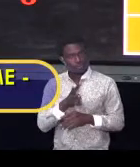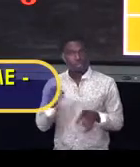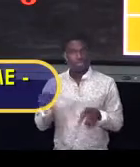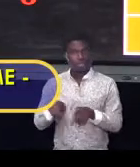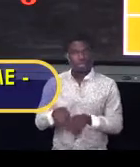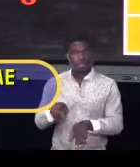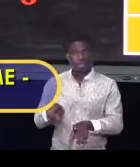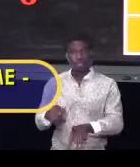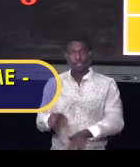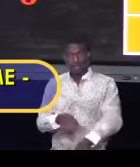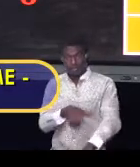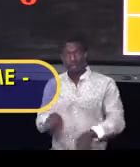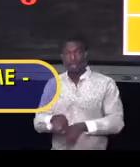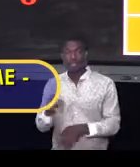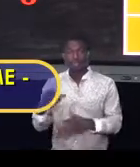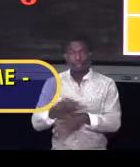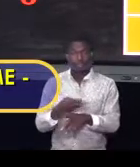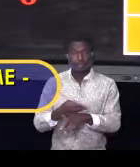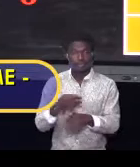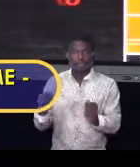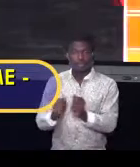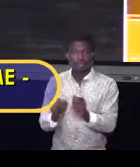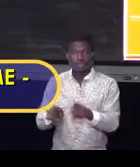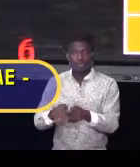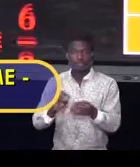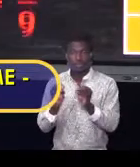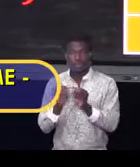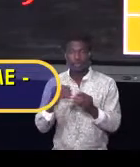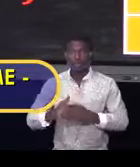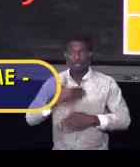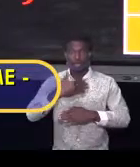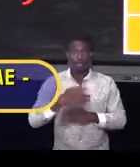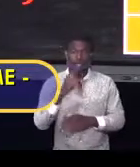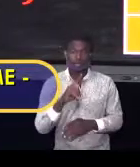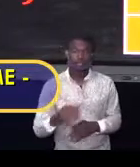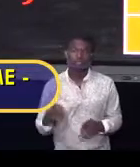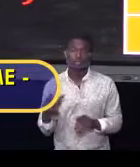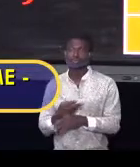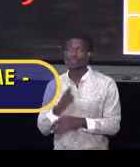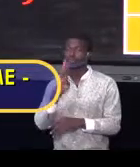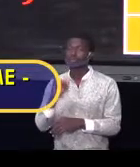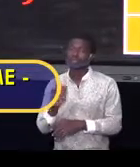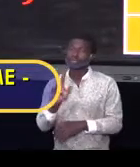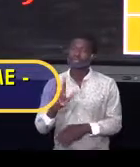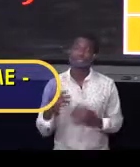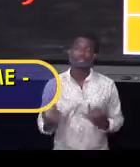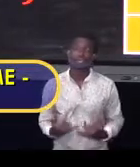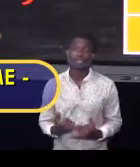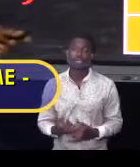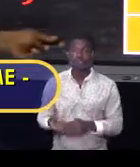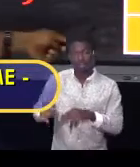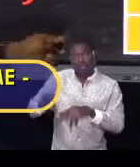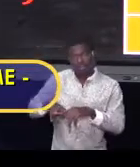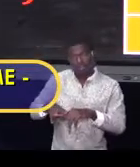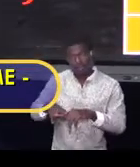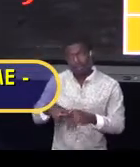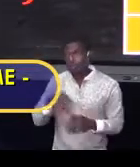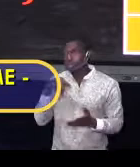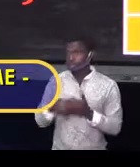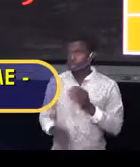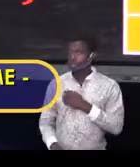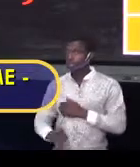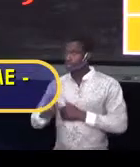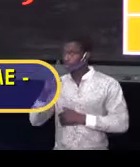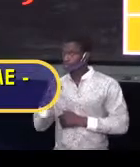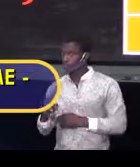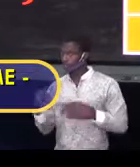as long as you multiply with the same number. Let's check out the next one. Here, I'm multiplying by 3 now. That means that I've increased this